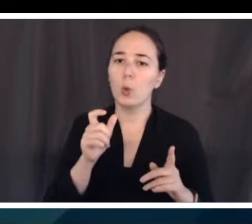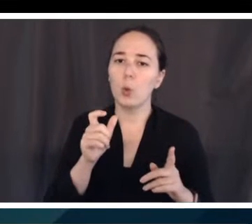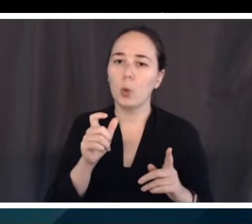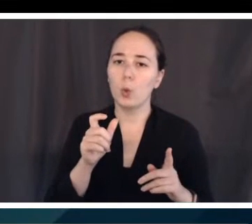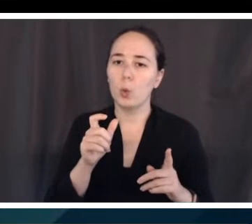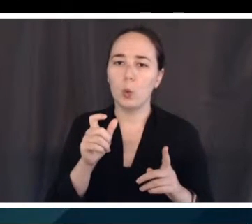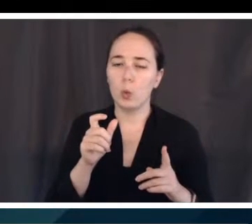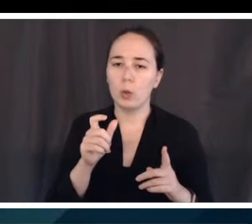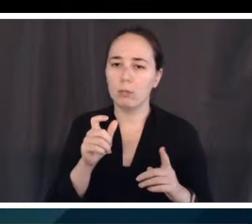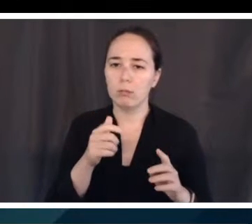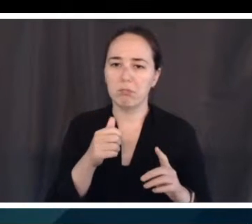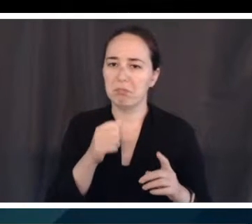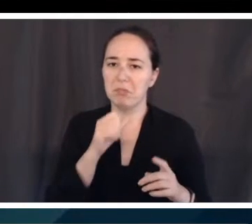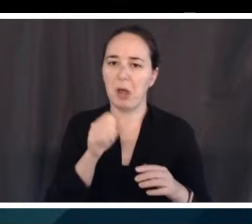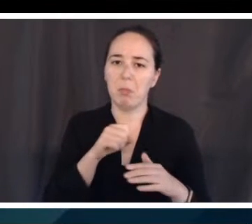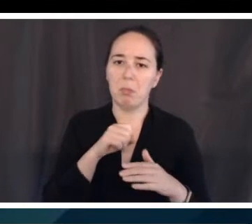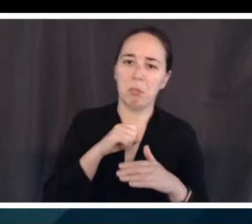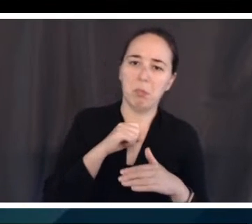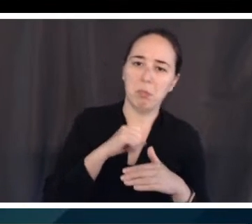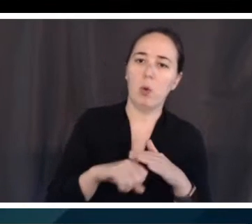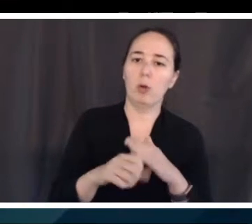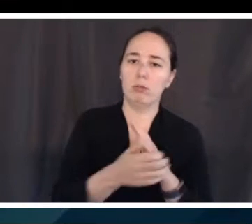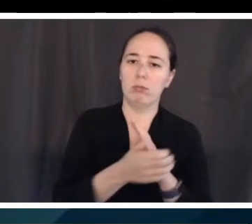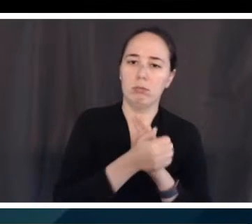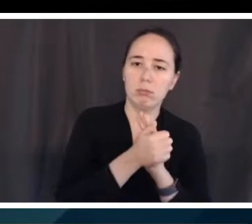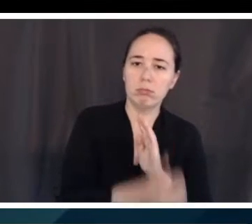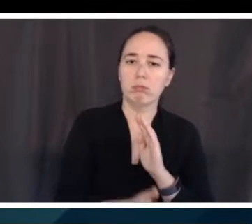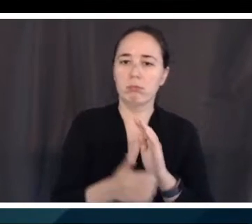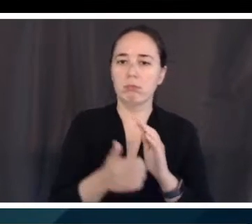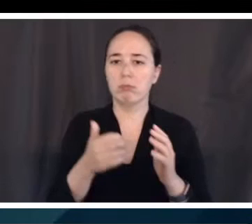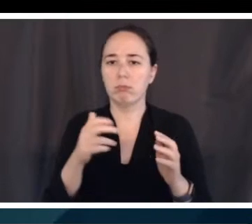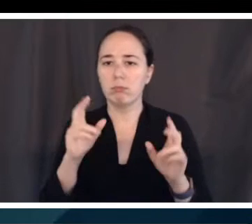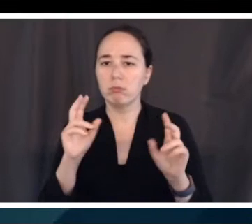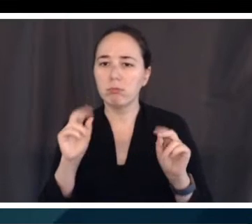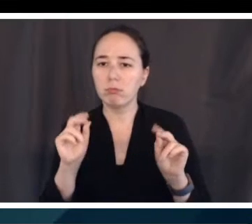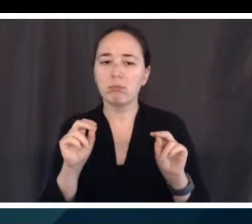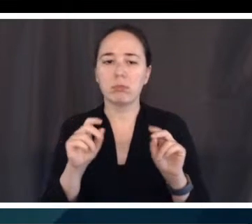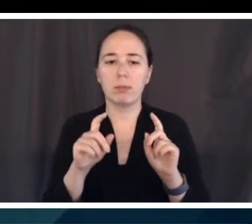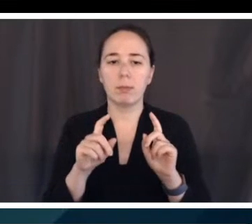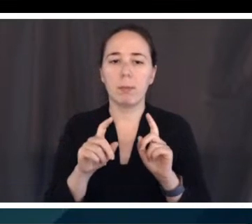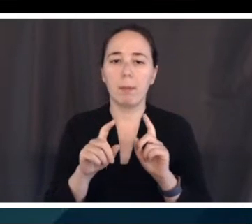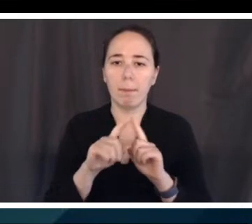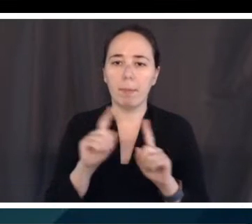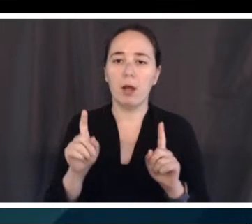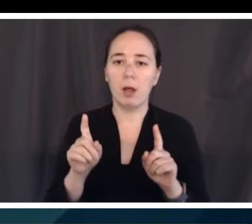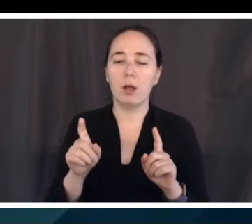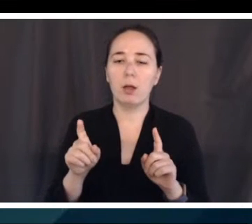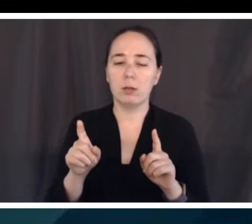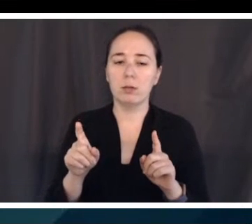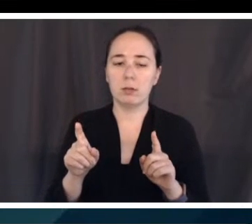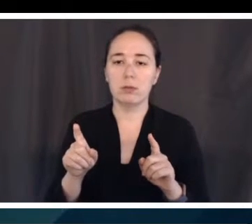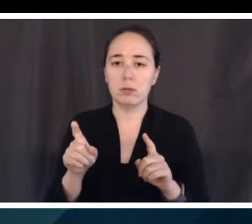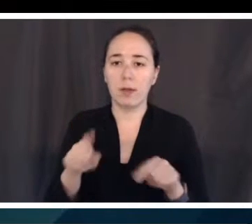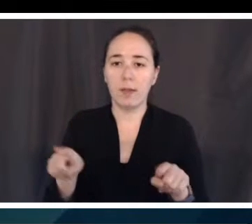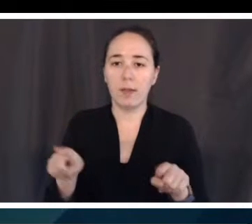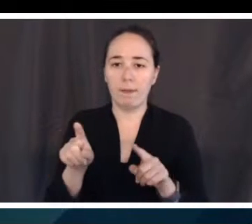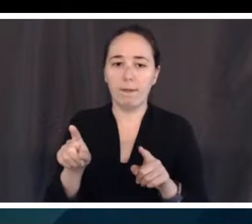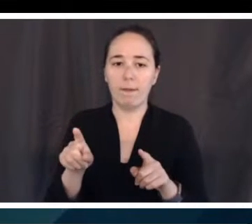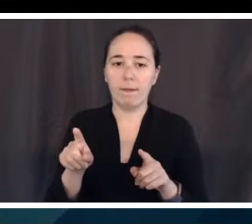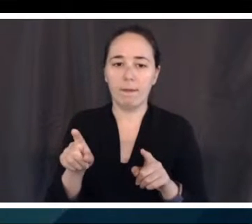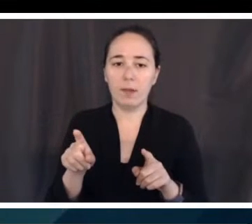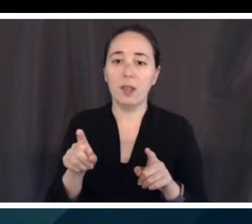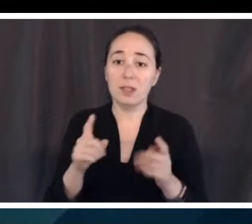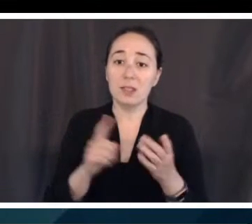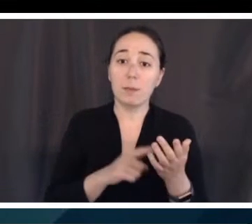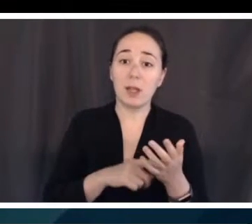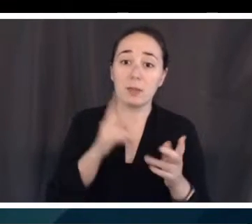given aptitude for it, um, I think that having it either could make you